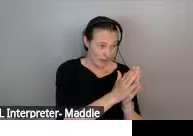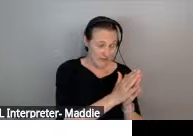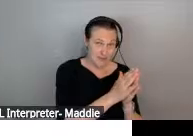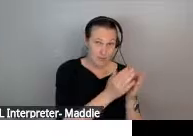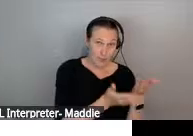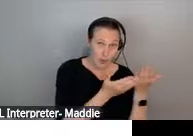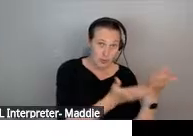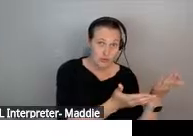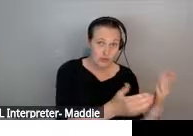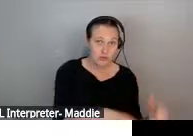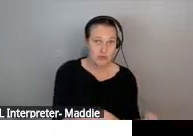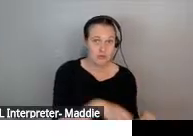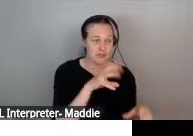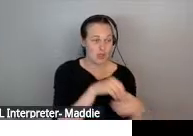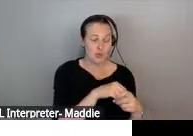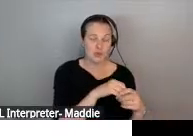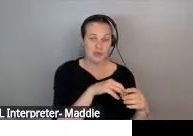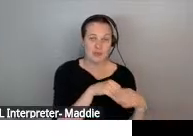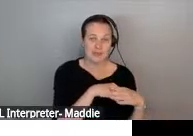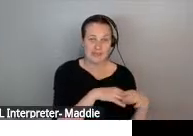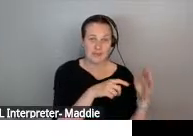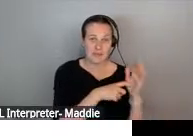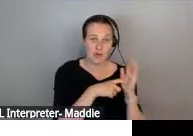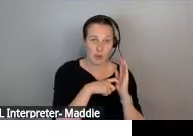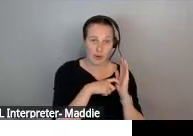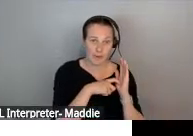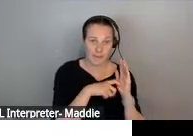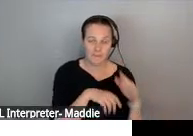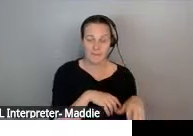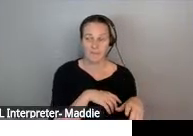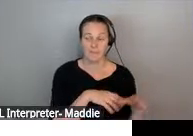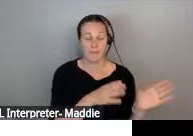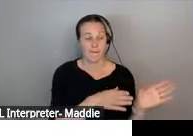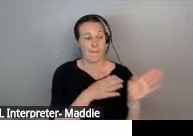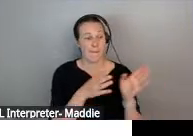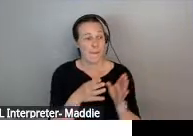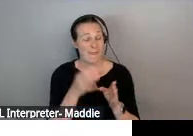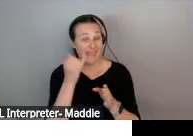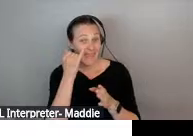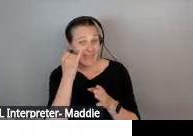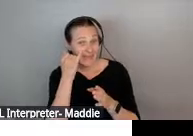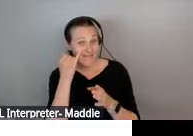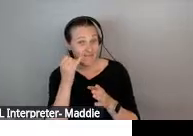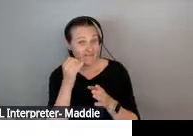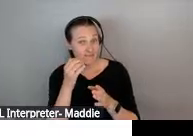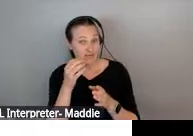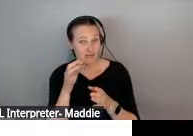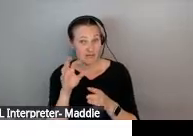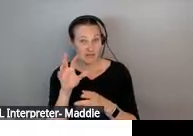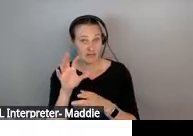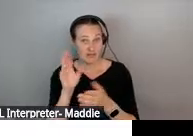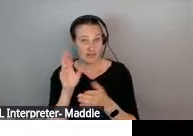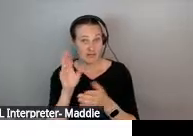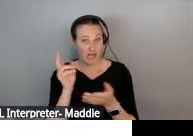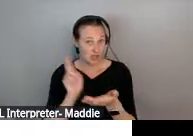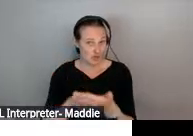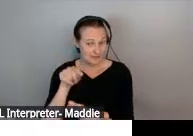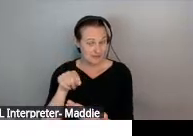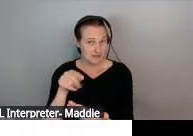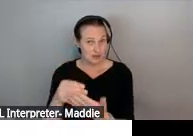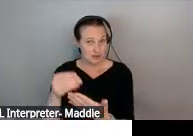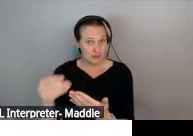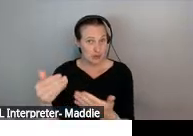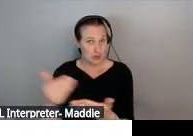accessibility requirement. That also considers when you're scoring a contract to procure a new